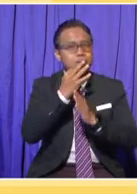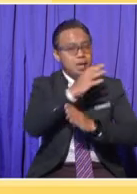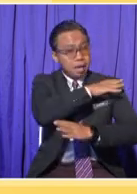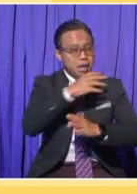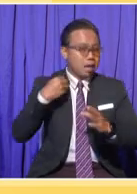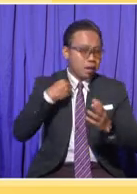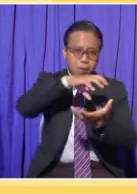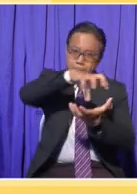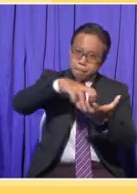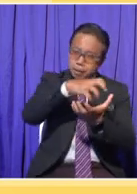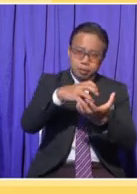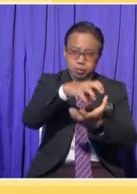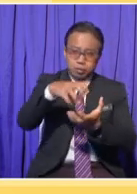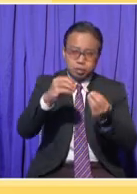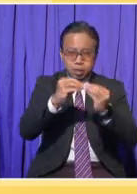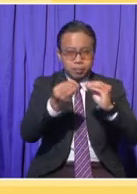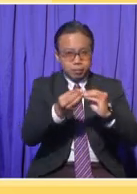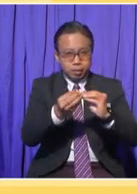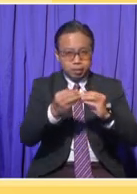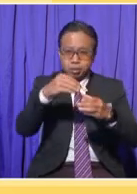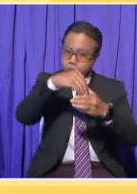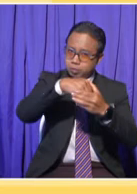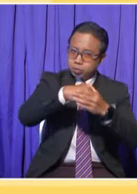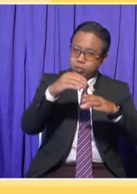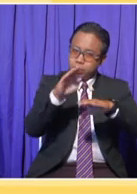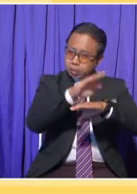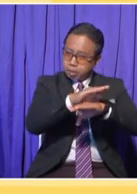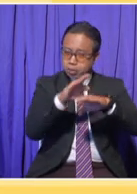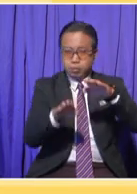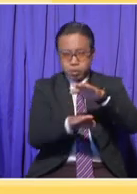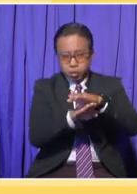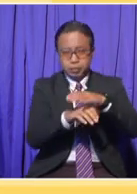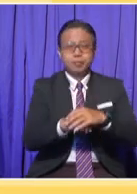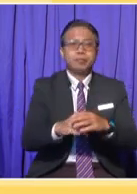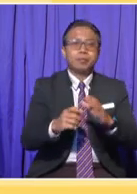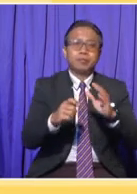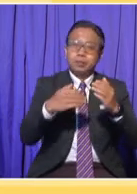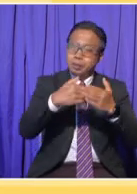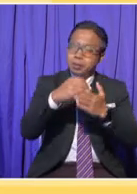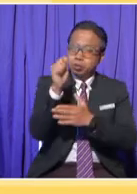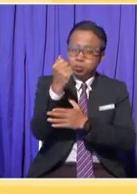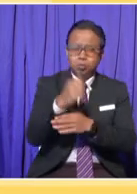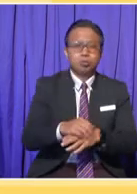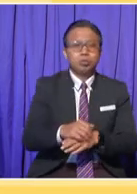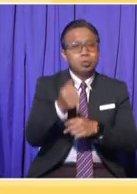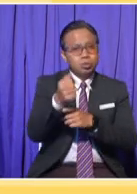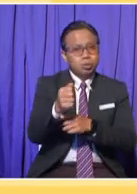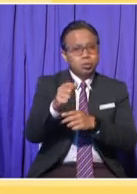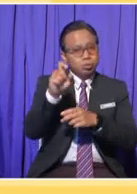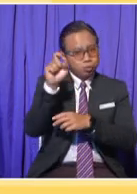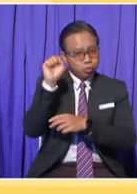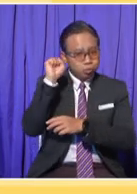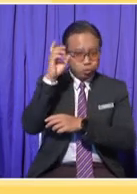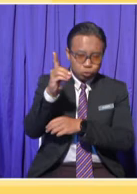numbers involving denominators up to 10. Besides that, you should understand that